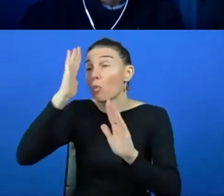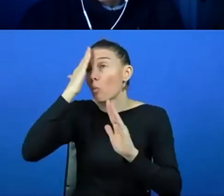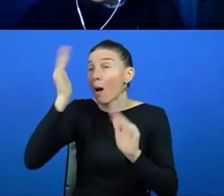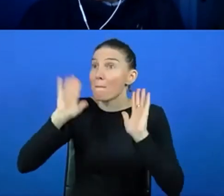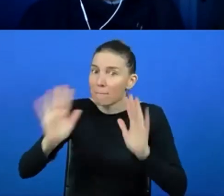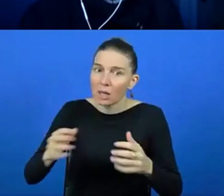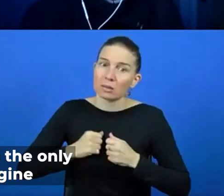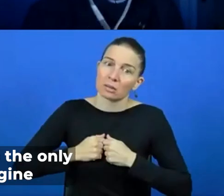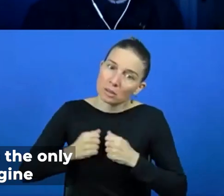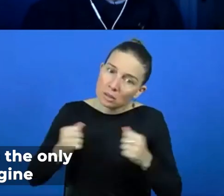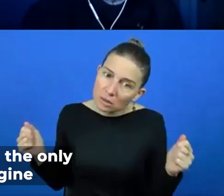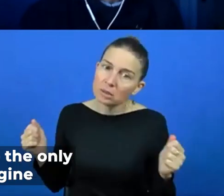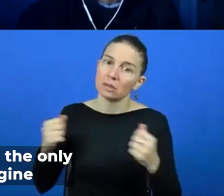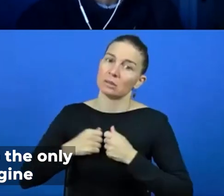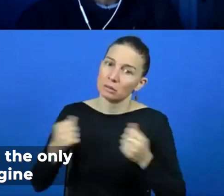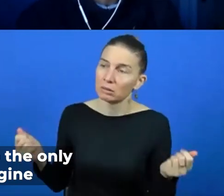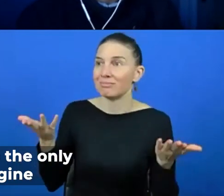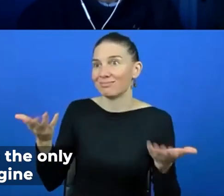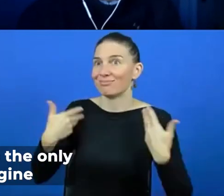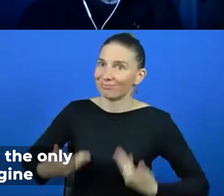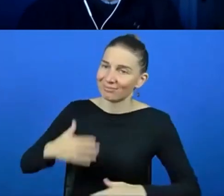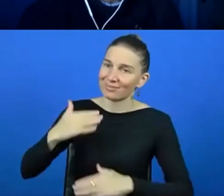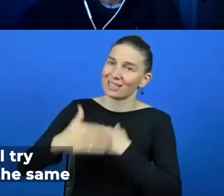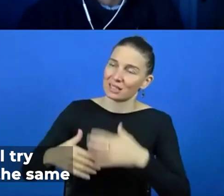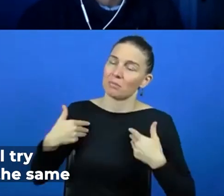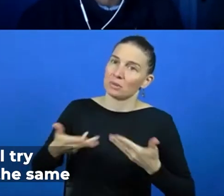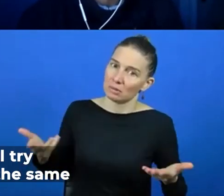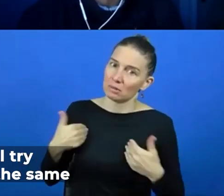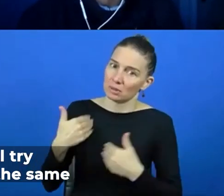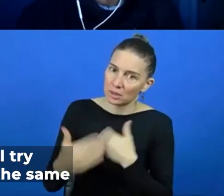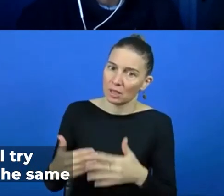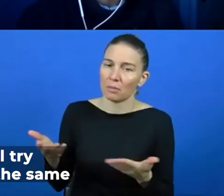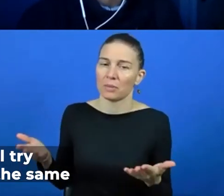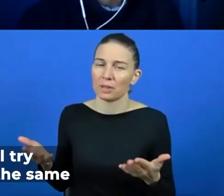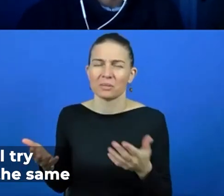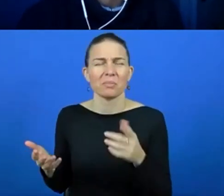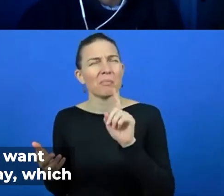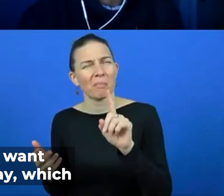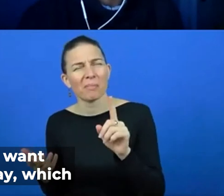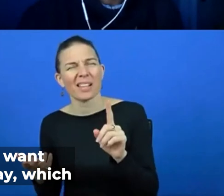what, you're right. And so the only way that I imagine is that if we all try to find out